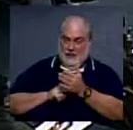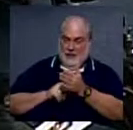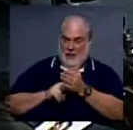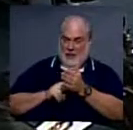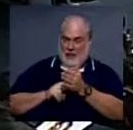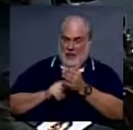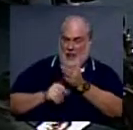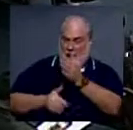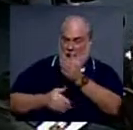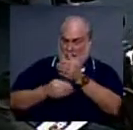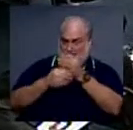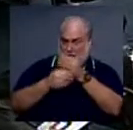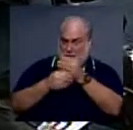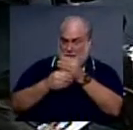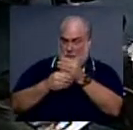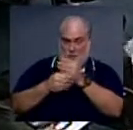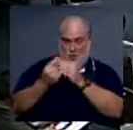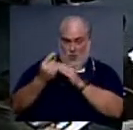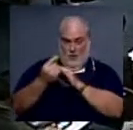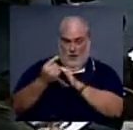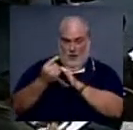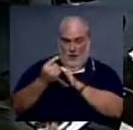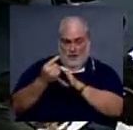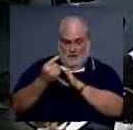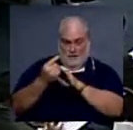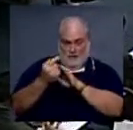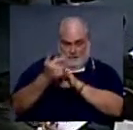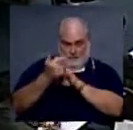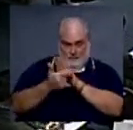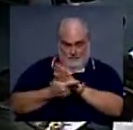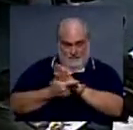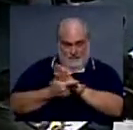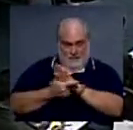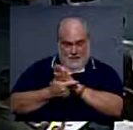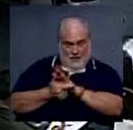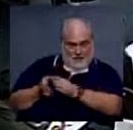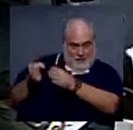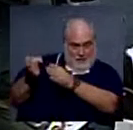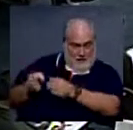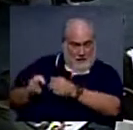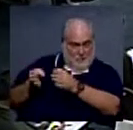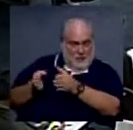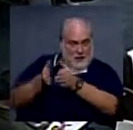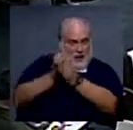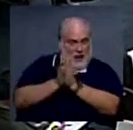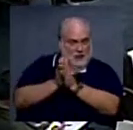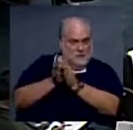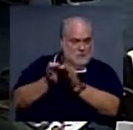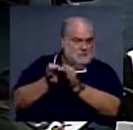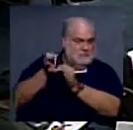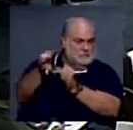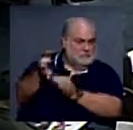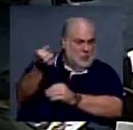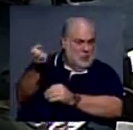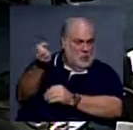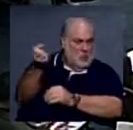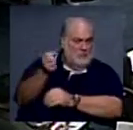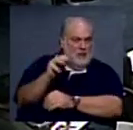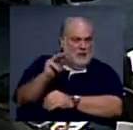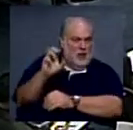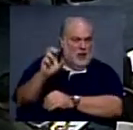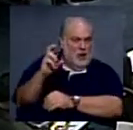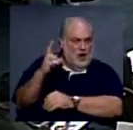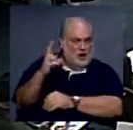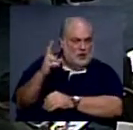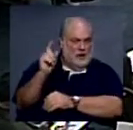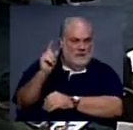we have one ordinance that is a request by the applicant for a deferral until March 1st, and this has to do with the Herrick